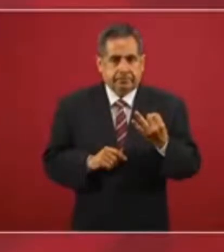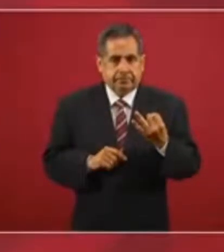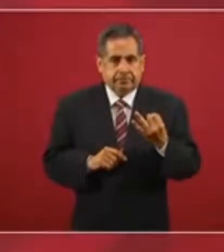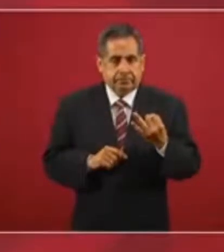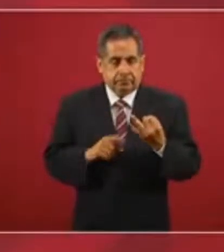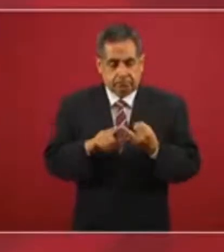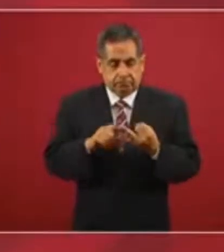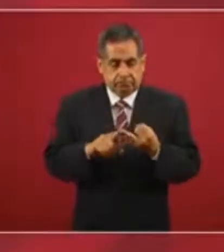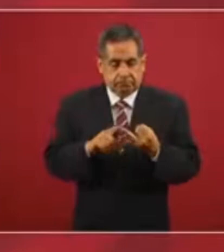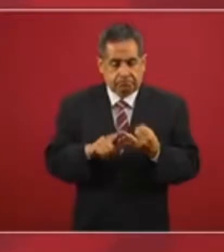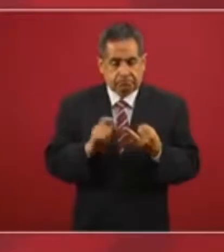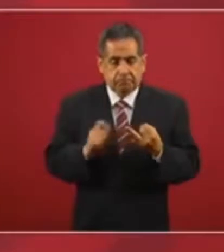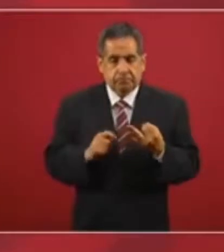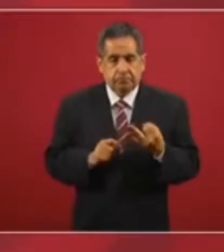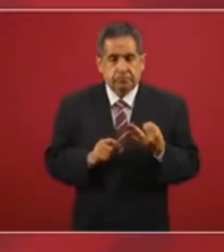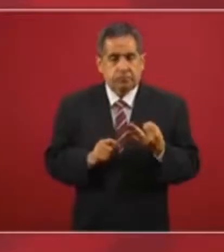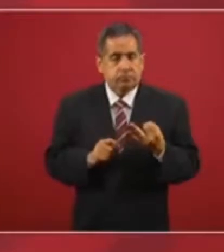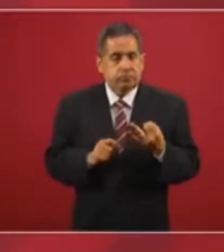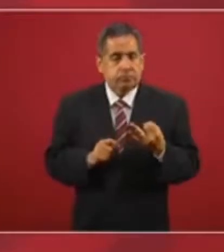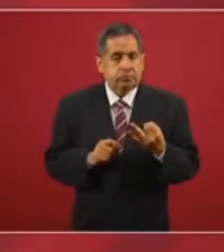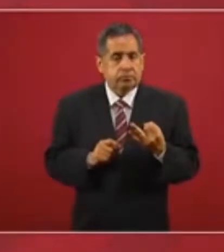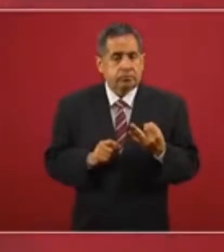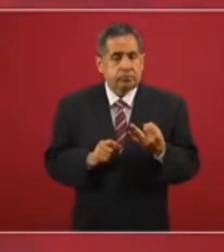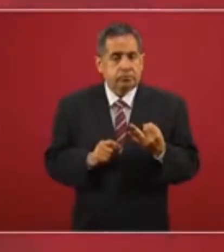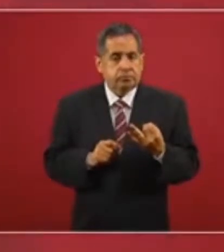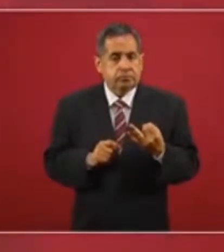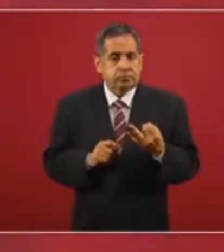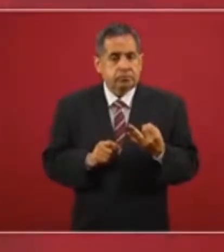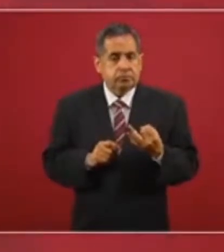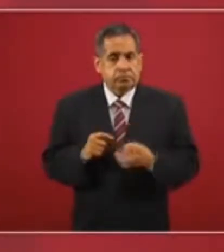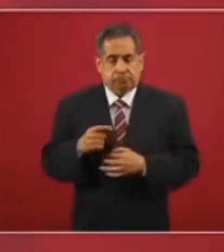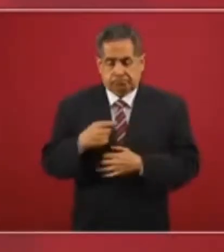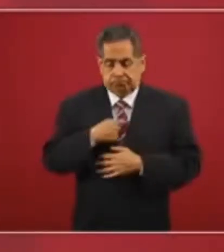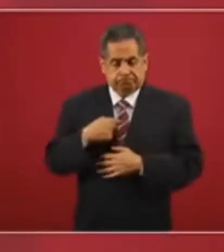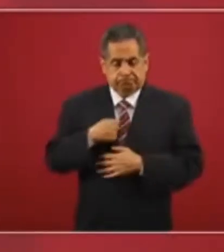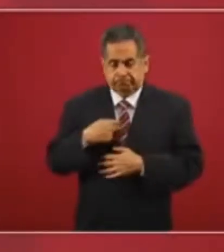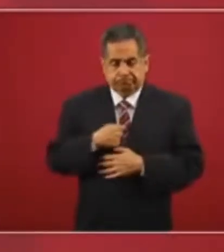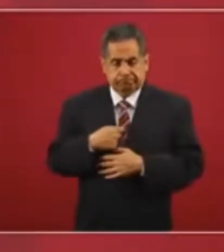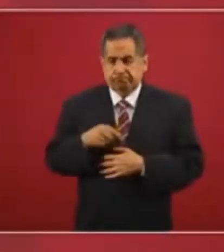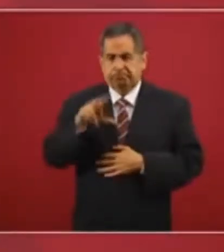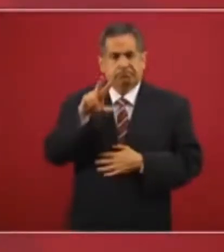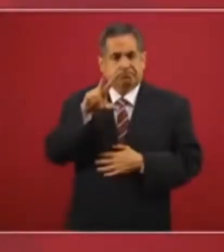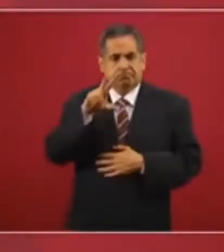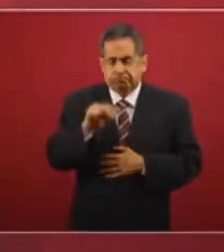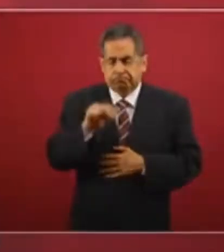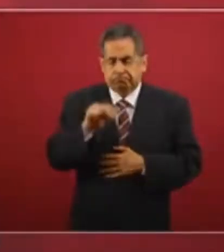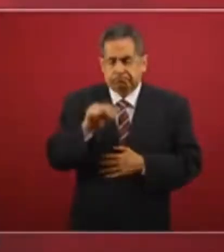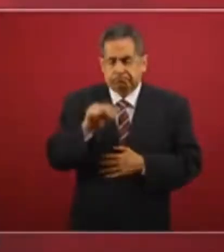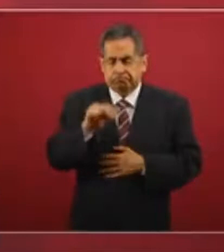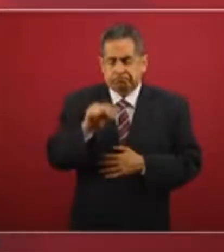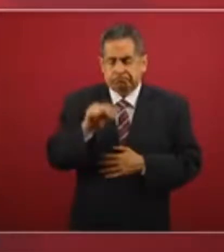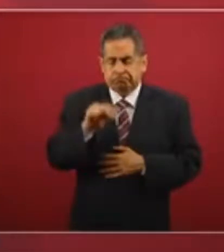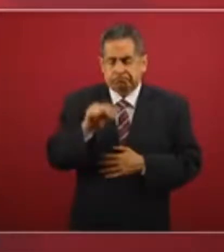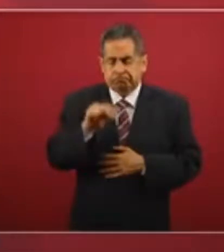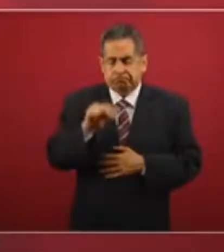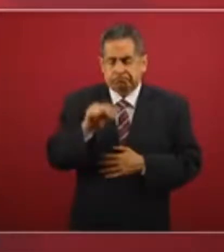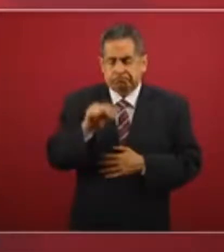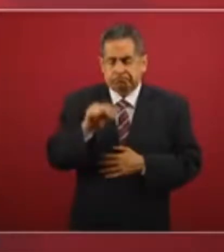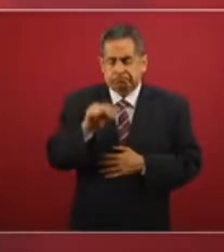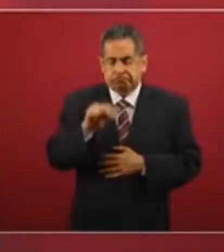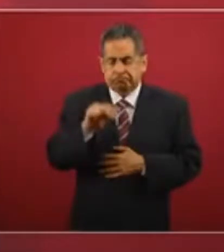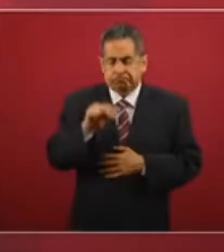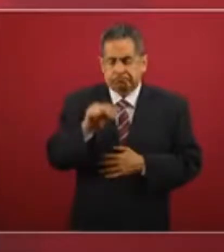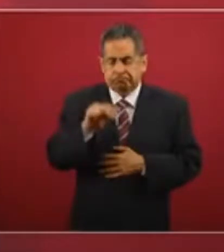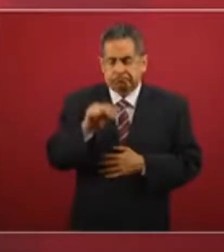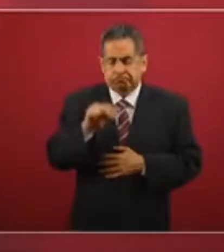no voy a permitir que nadie that I will